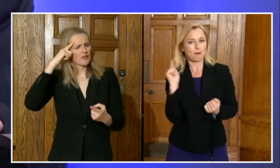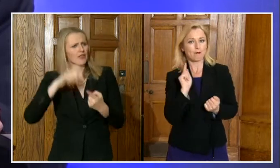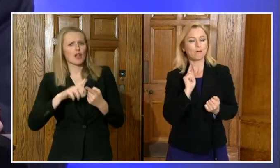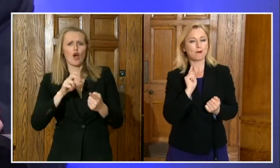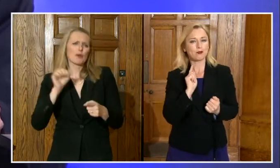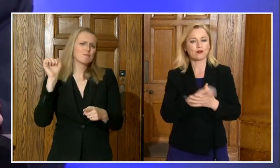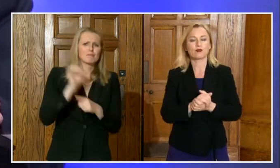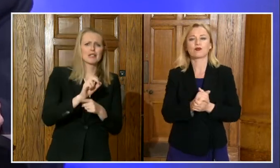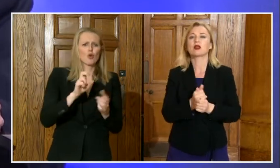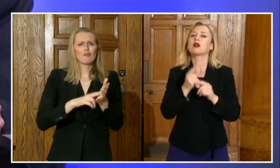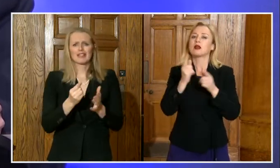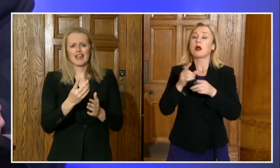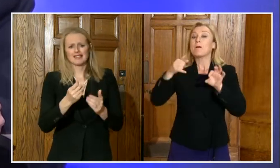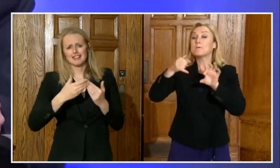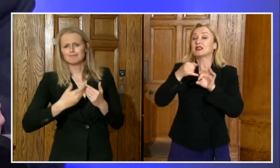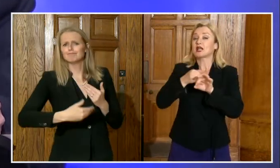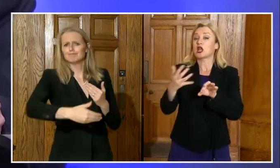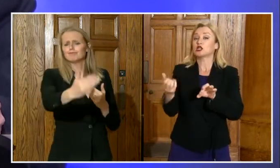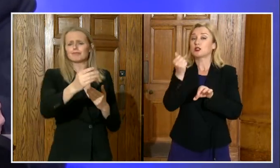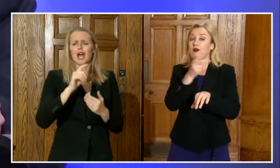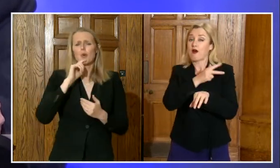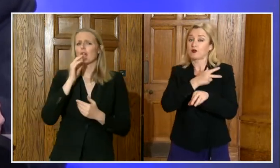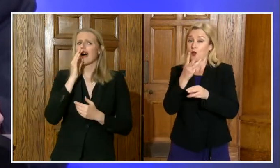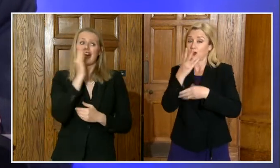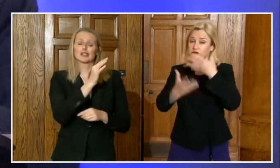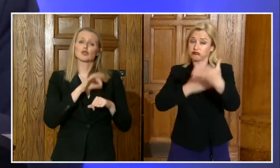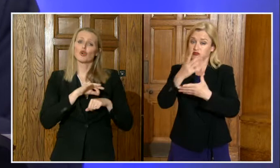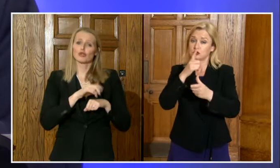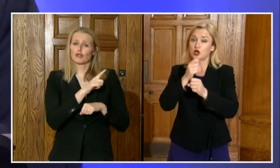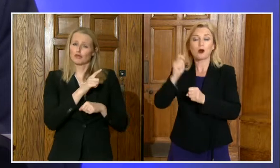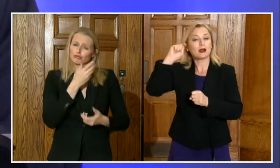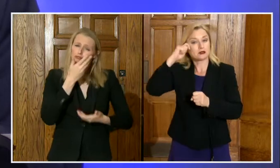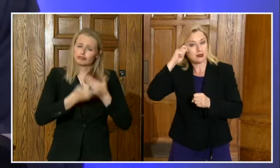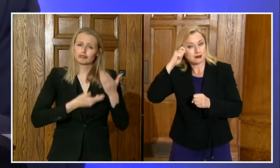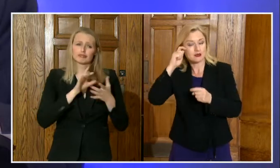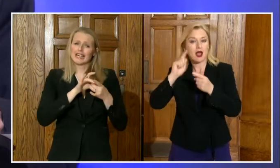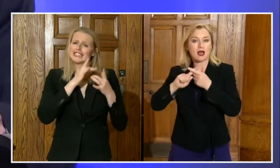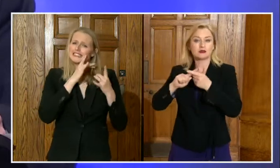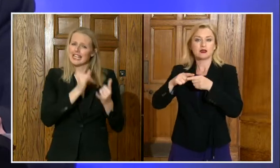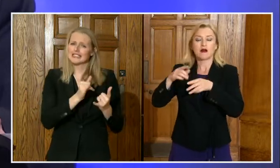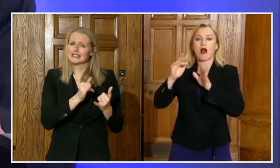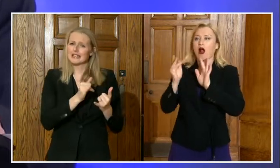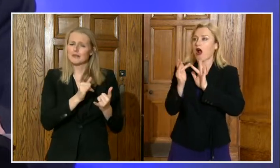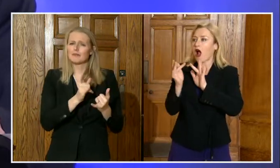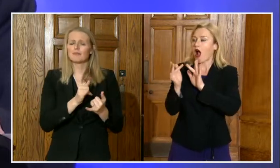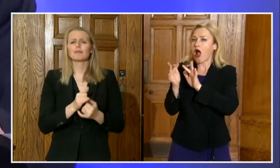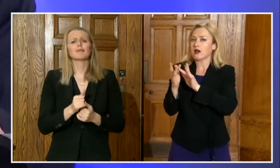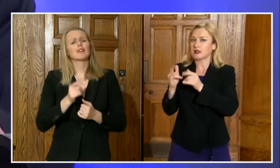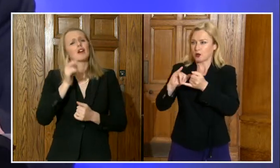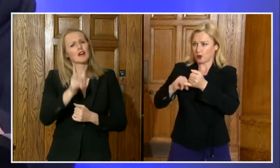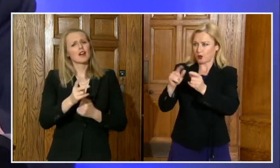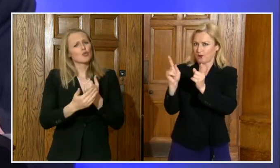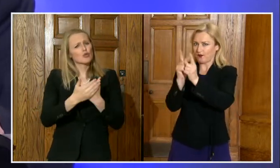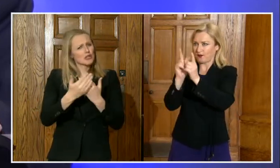expand in a few moments on the latest position with test, track and trace. However, I'd like to reassure all those